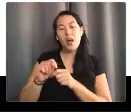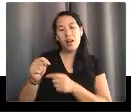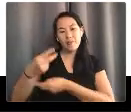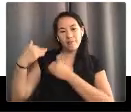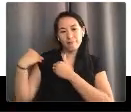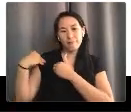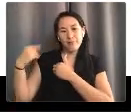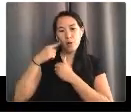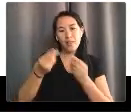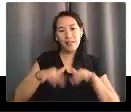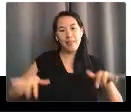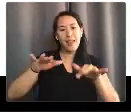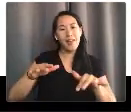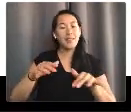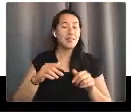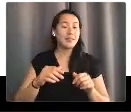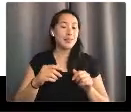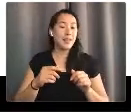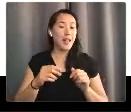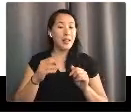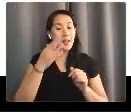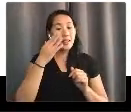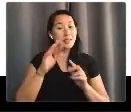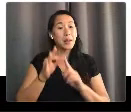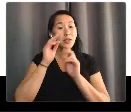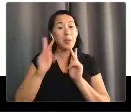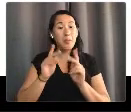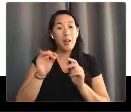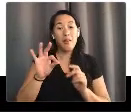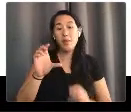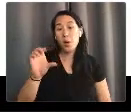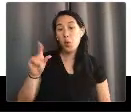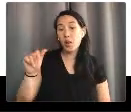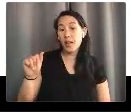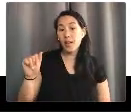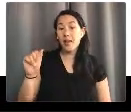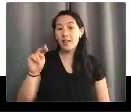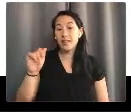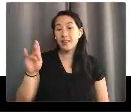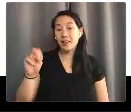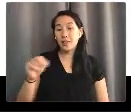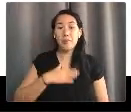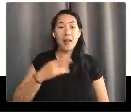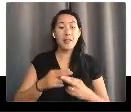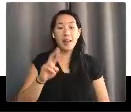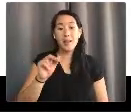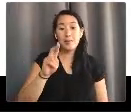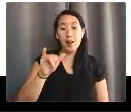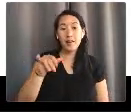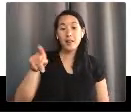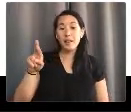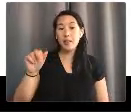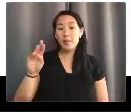I'm joining you from, especially to the people of the Kulin Nation. My name is Rani Pramesti, and I'm the Strategic Advisor